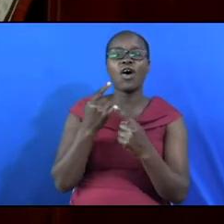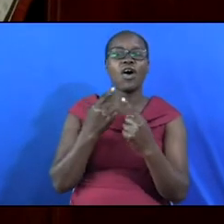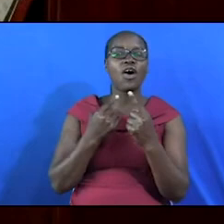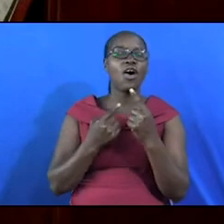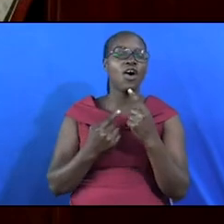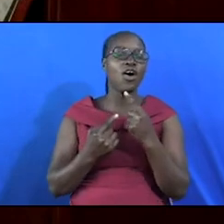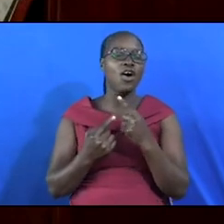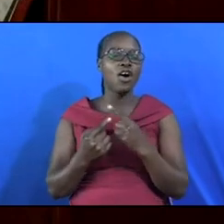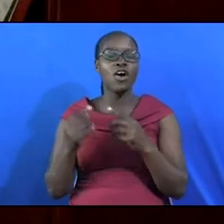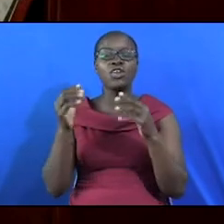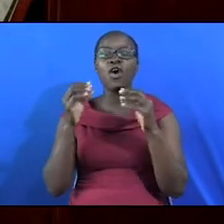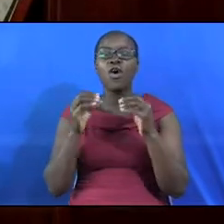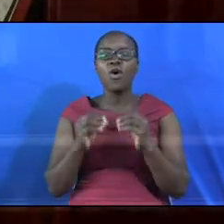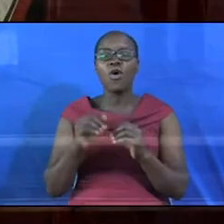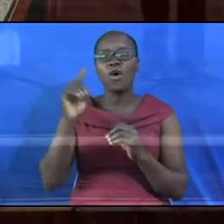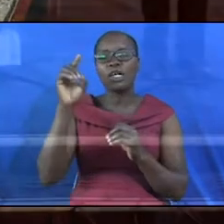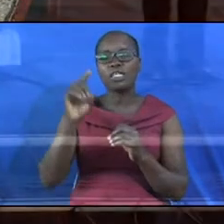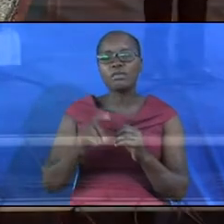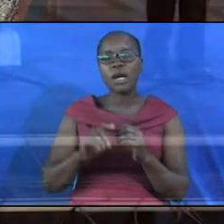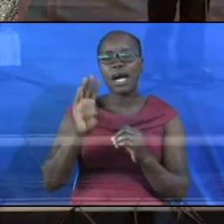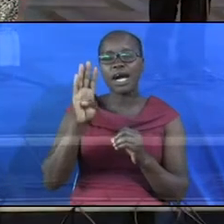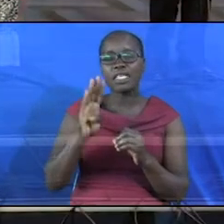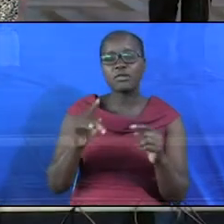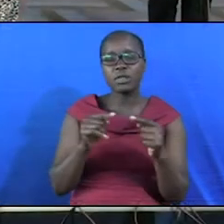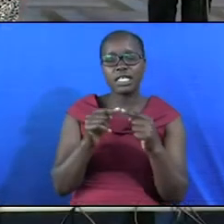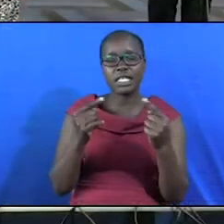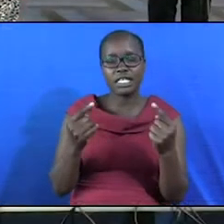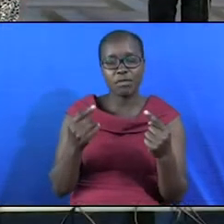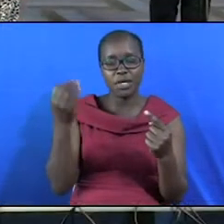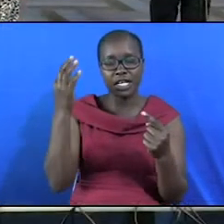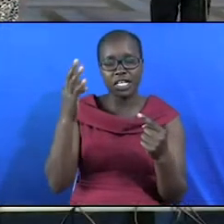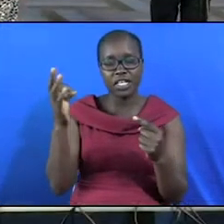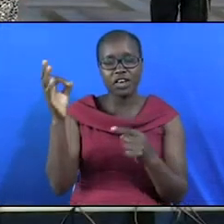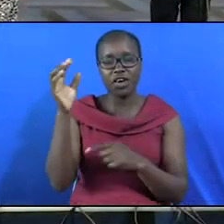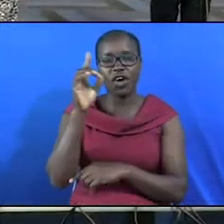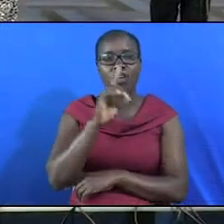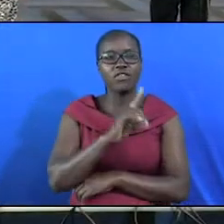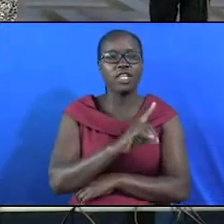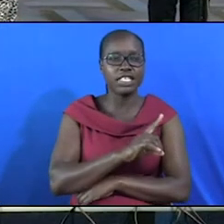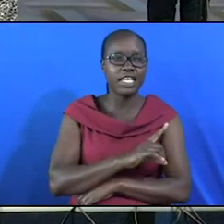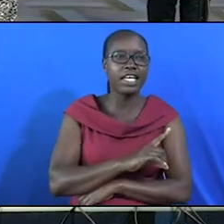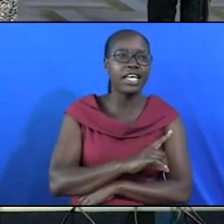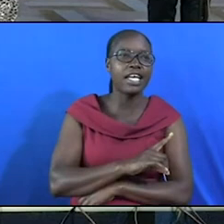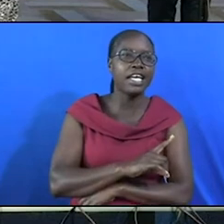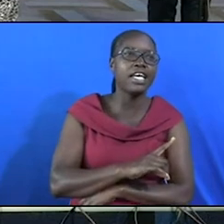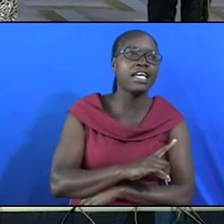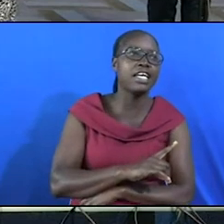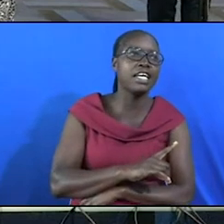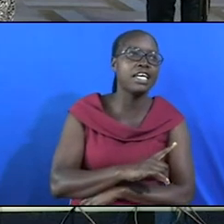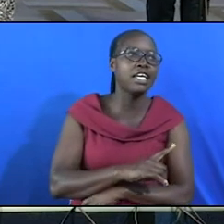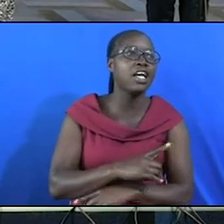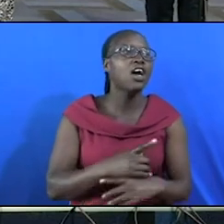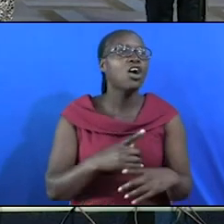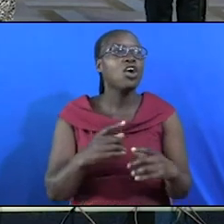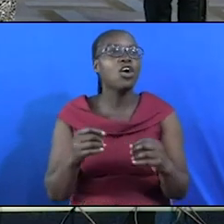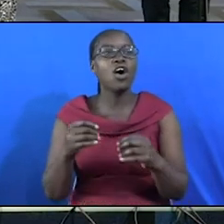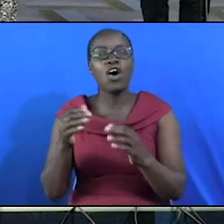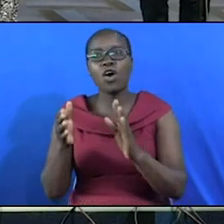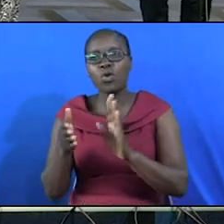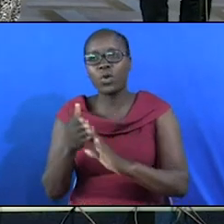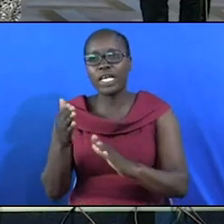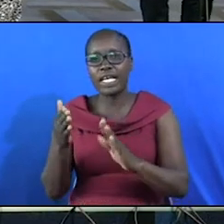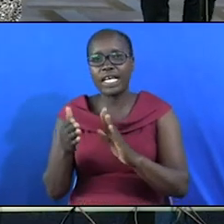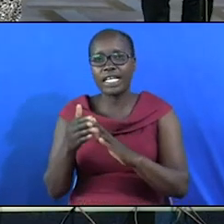coming on. Oh, it must be the breaking of the day.